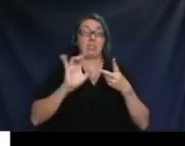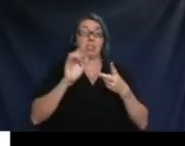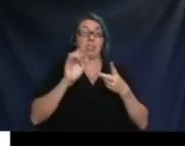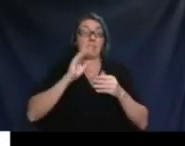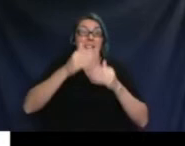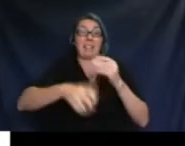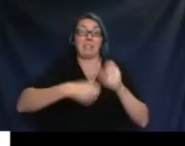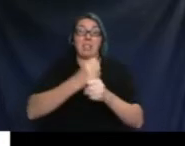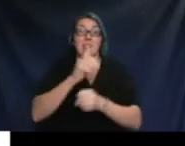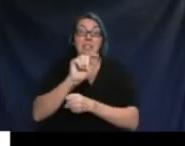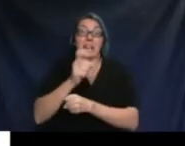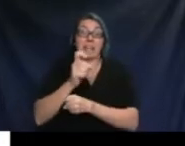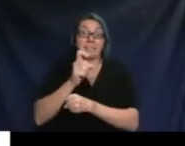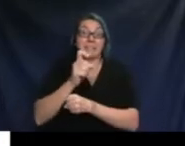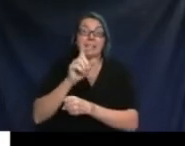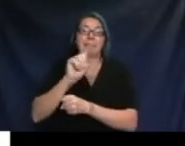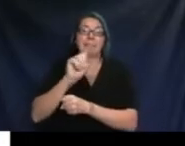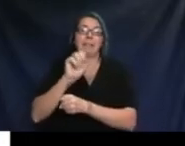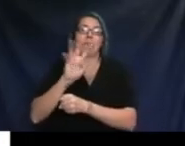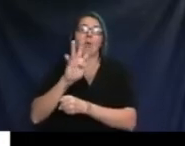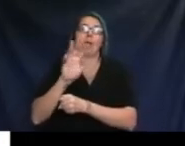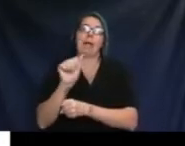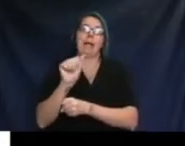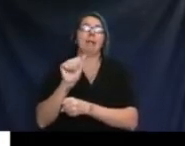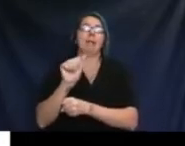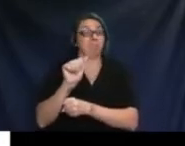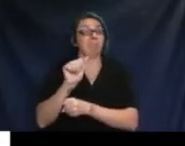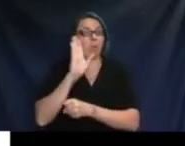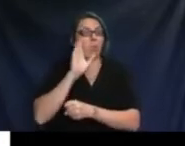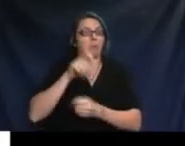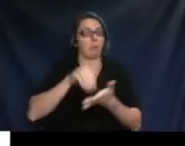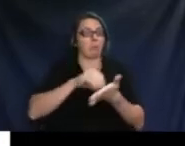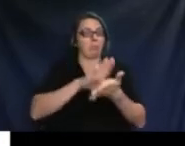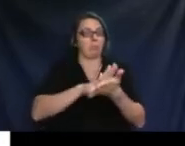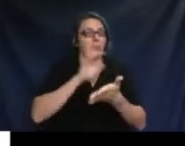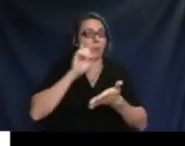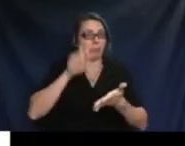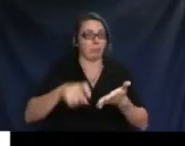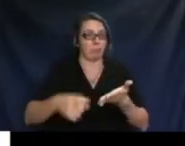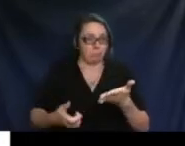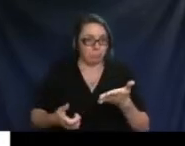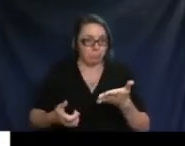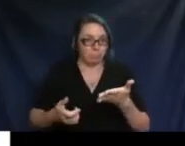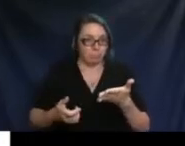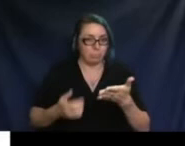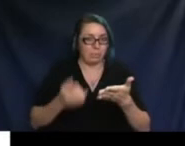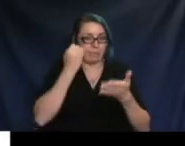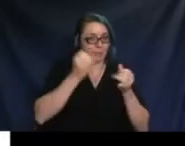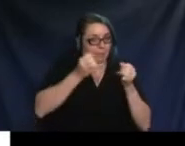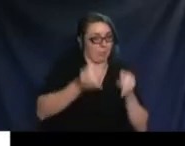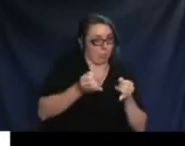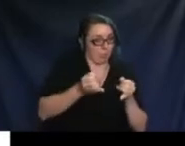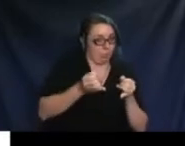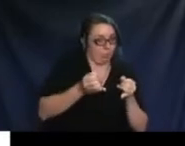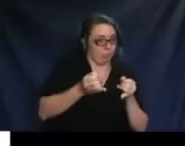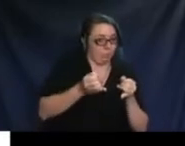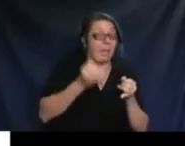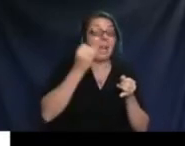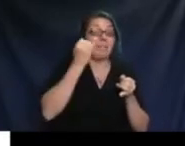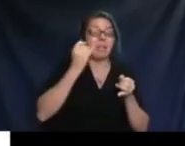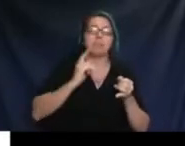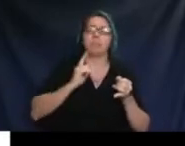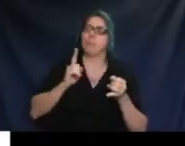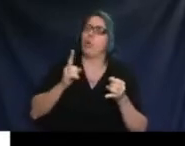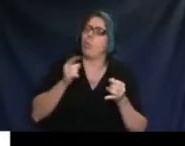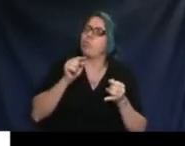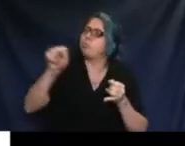you will need to figure out how to write that off on your taxes or whatever. If you apply as a collective,